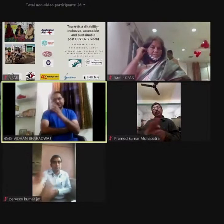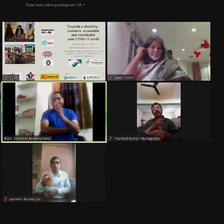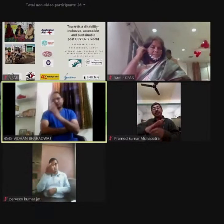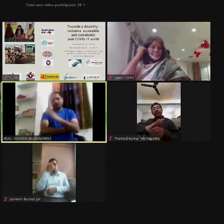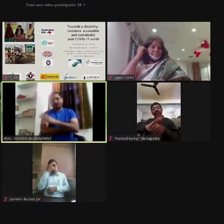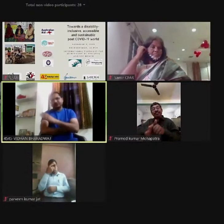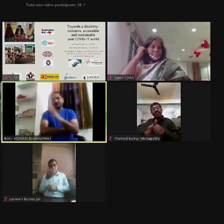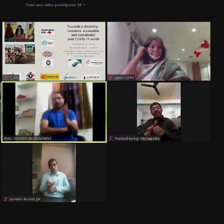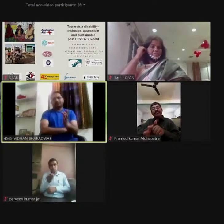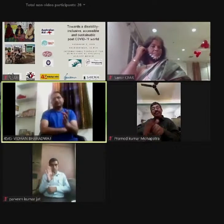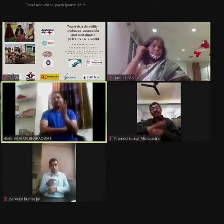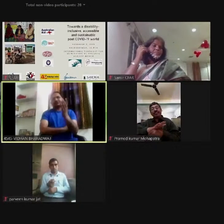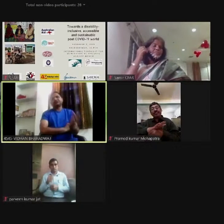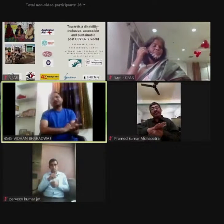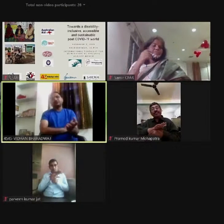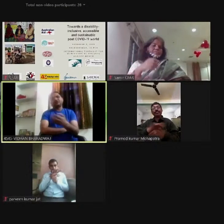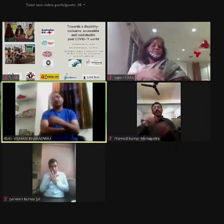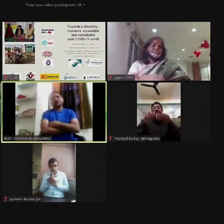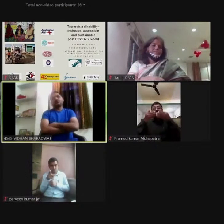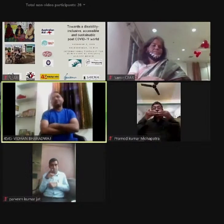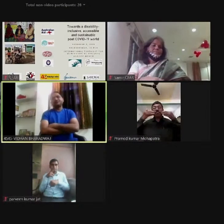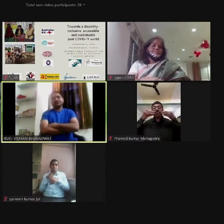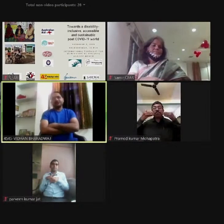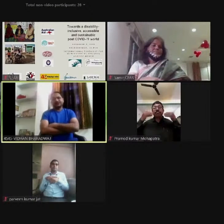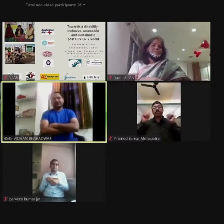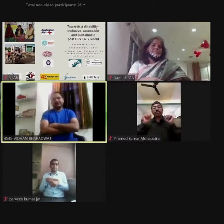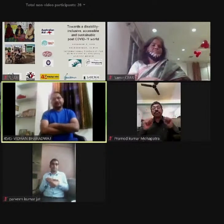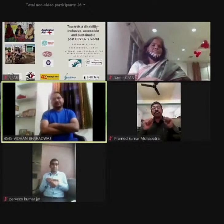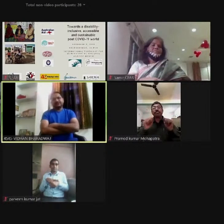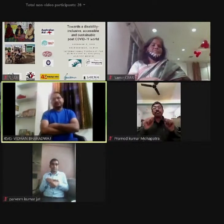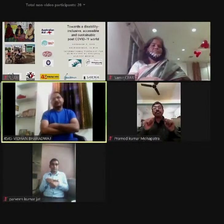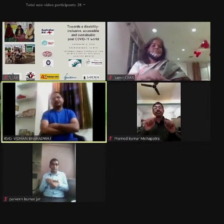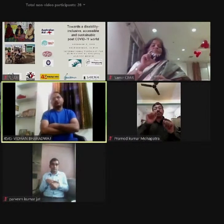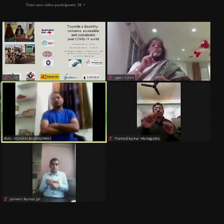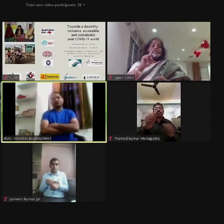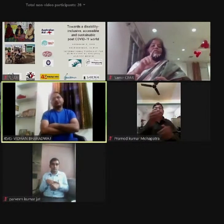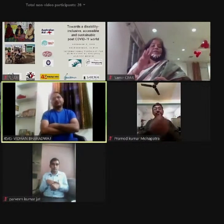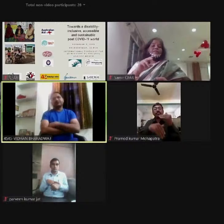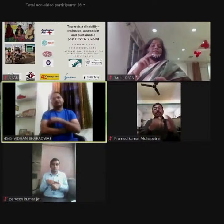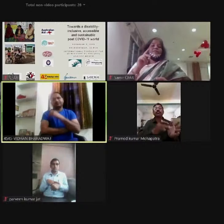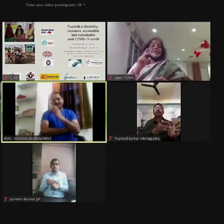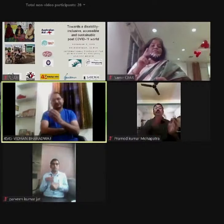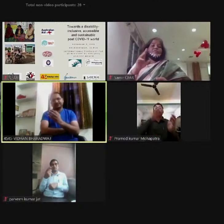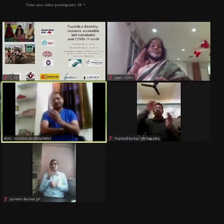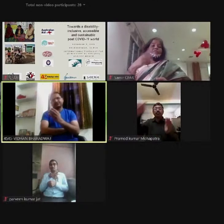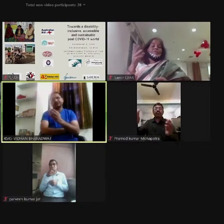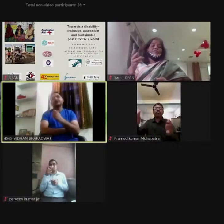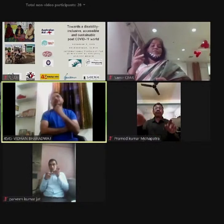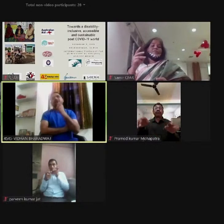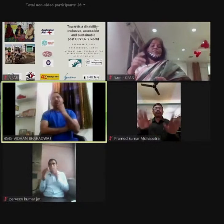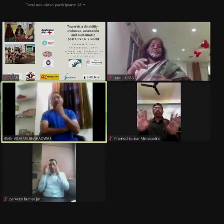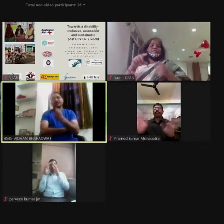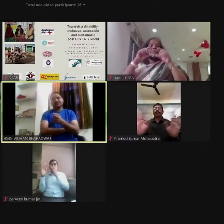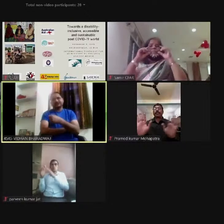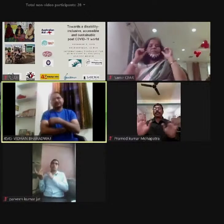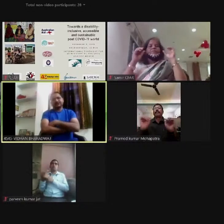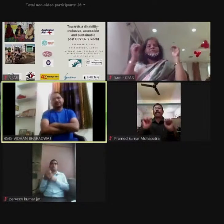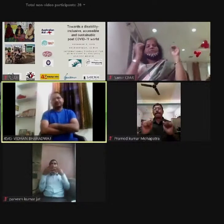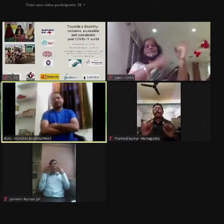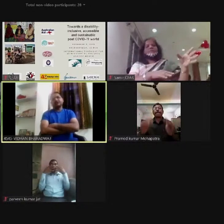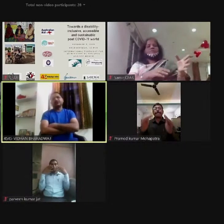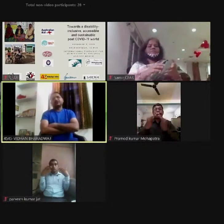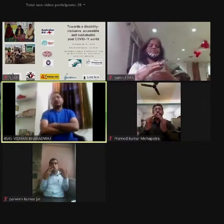pandemic, if they, to ensure that they are not um,